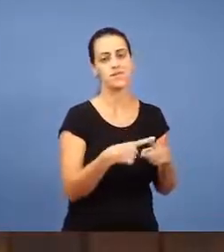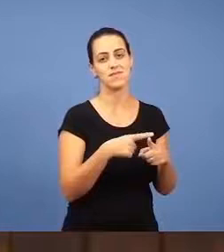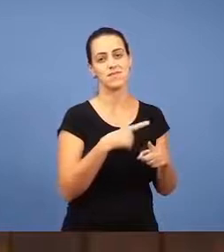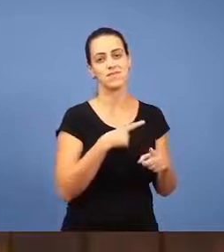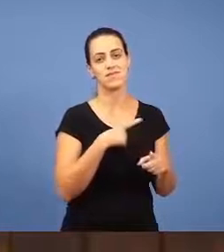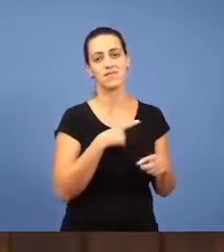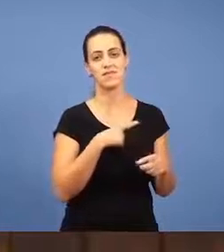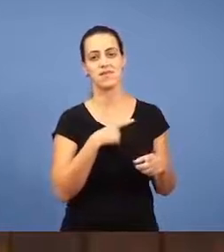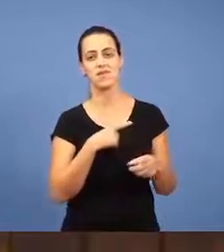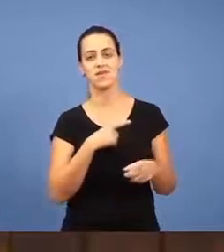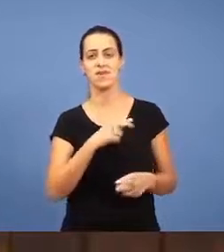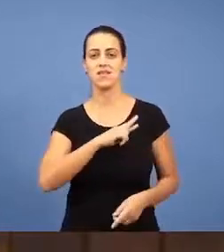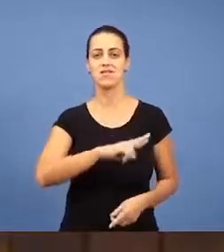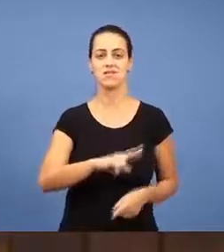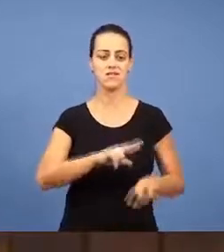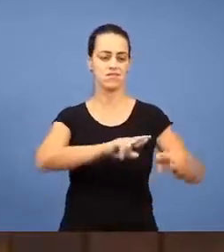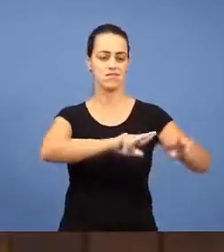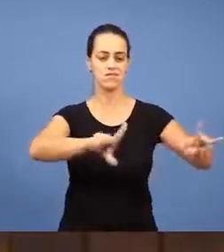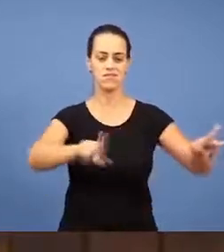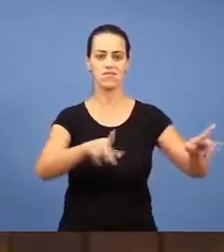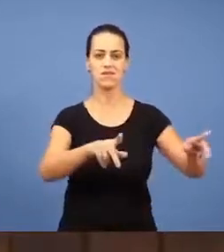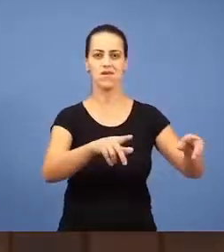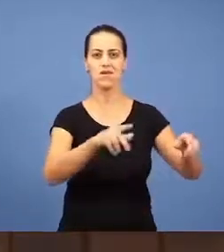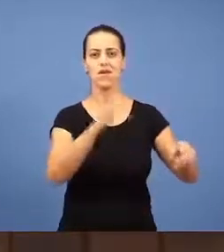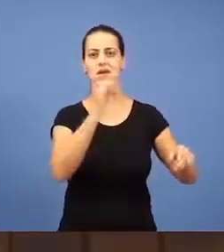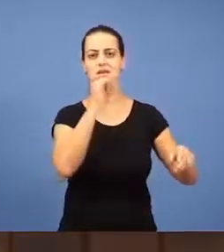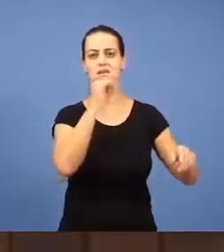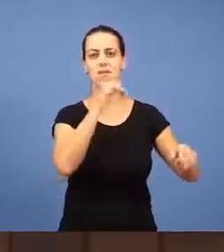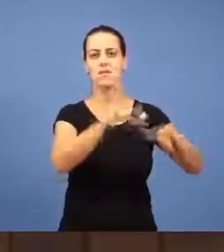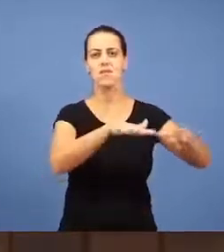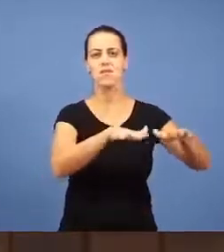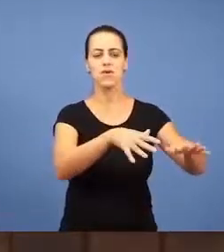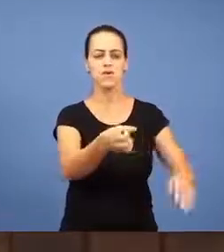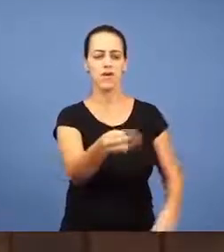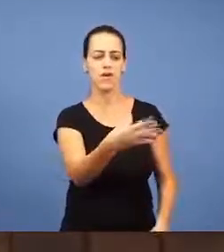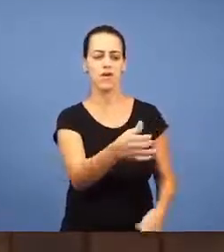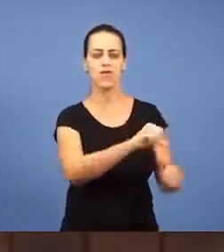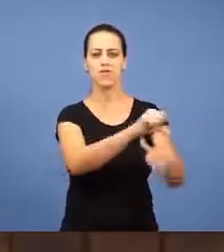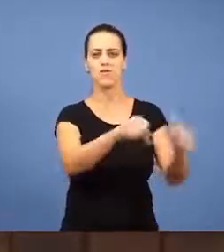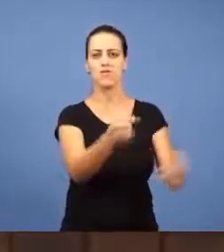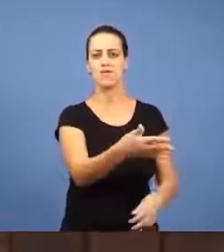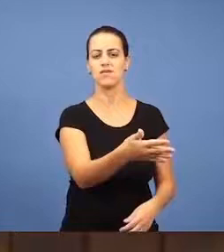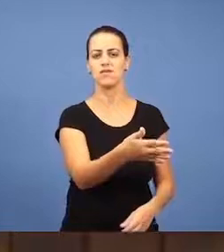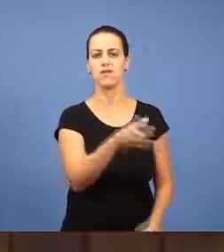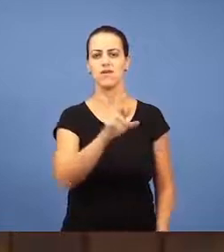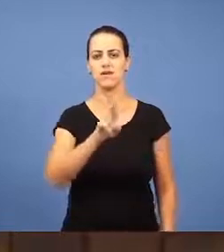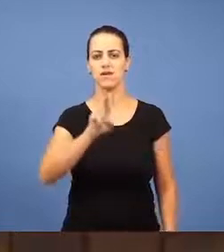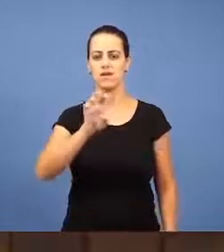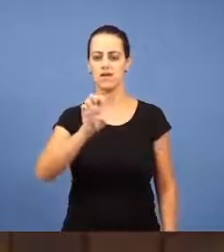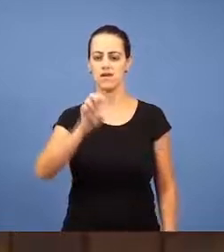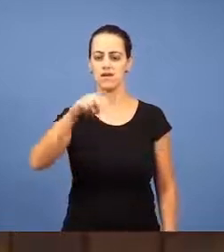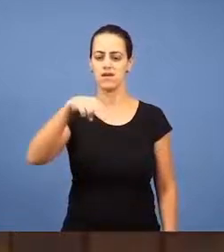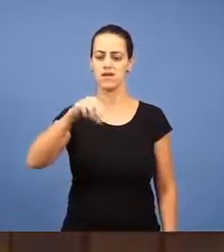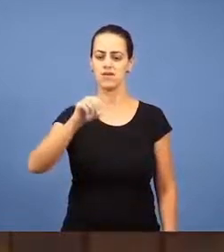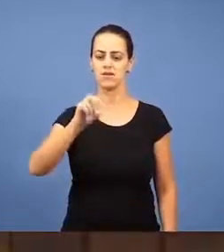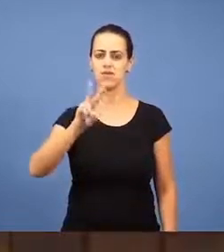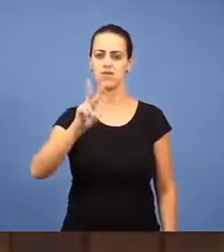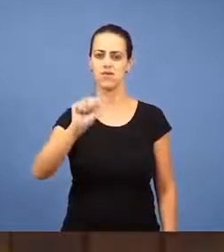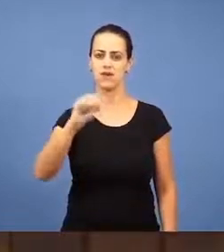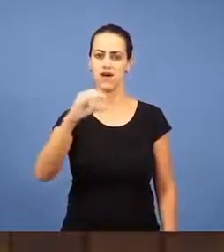there were a few movements that were different. A movement of revival.